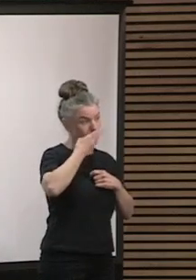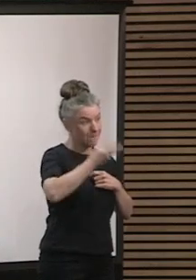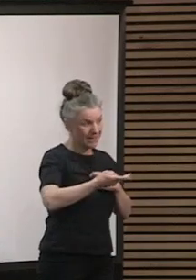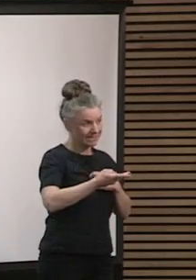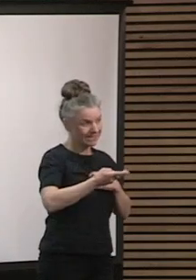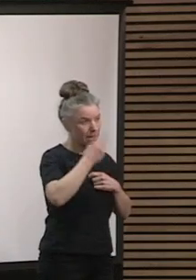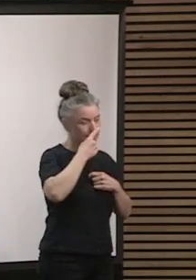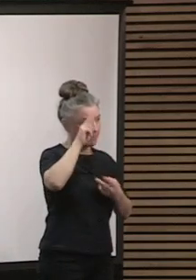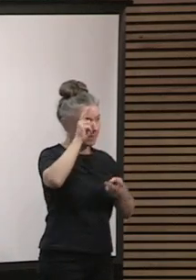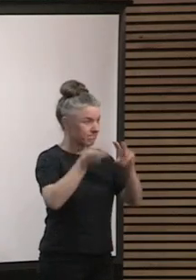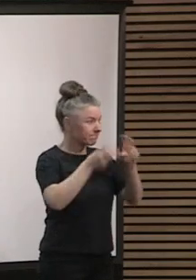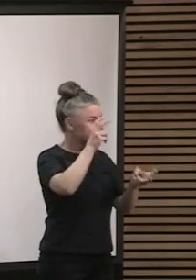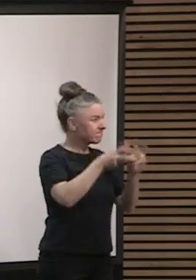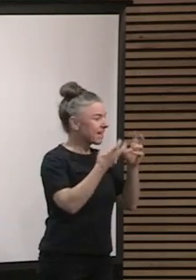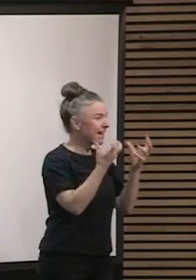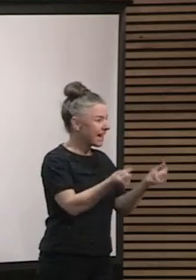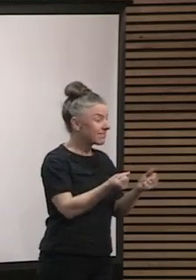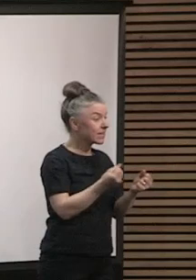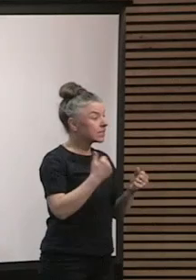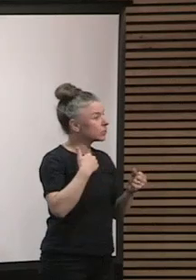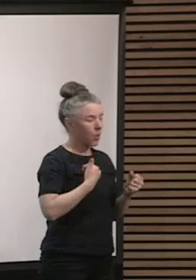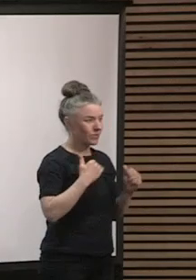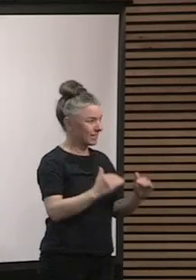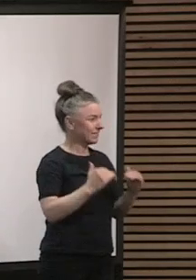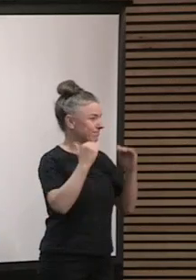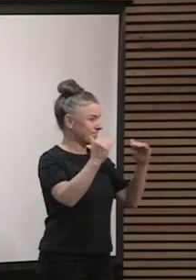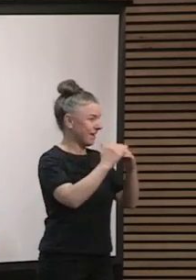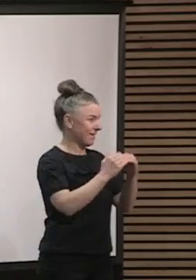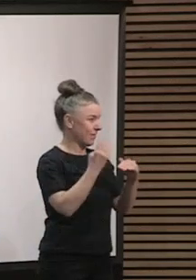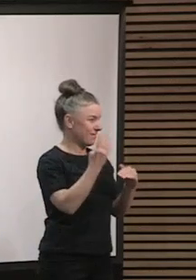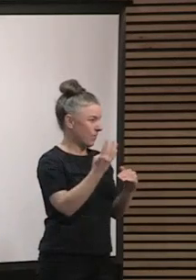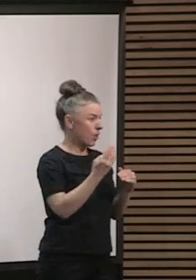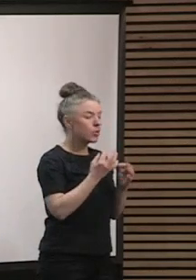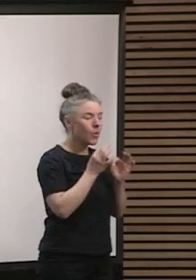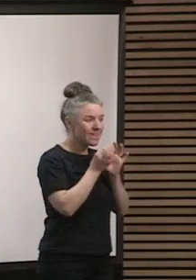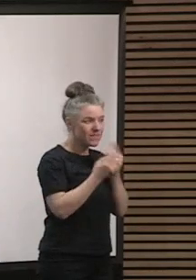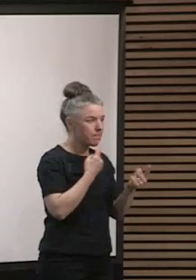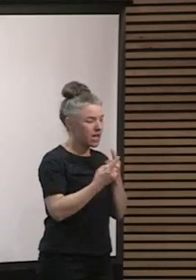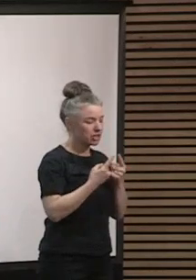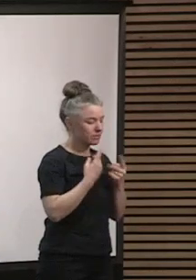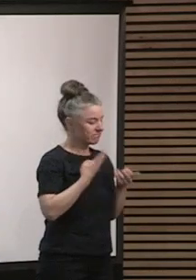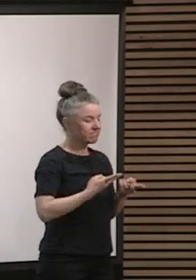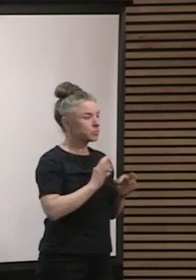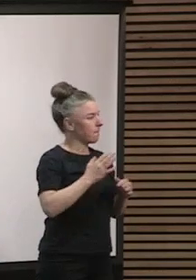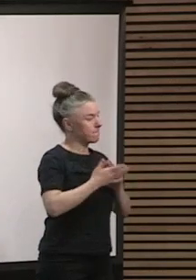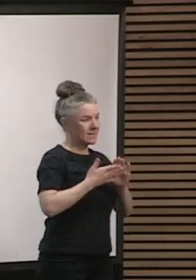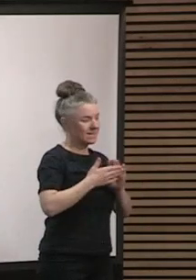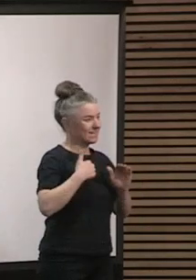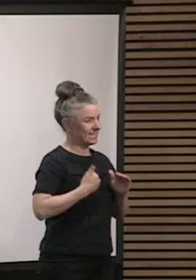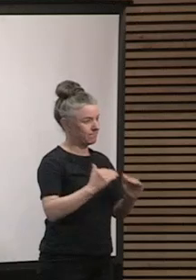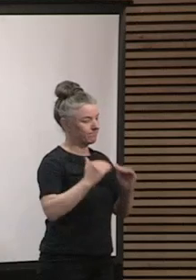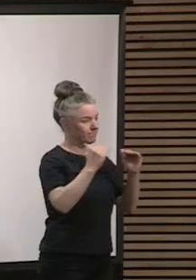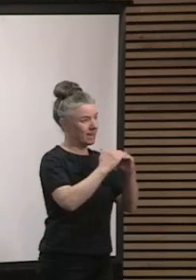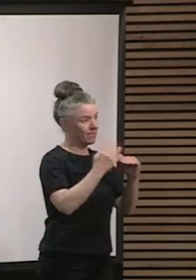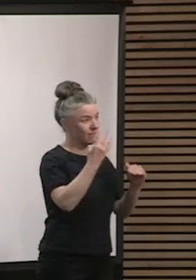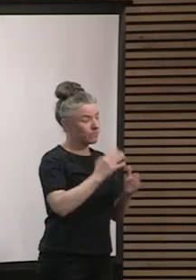There is nothing to suggest we need to move to a level four lockdown. Cabinet also does not want Auckland to